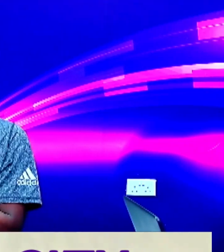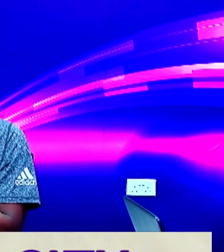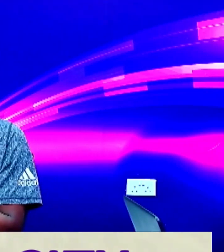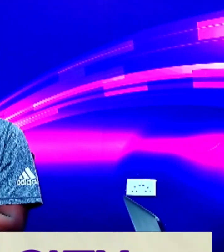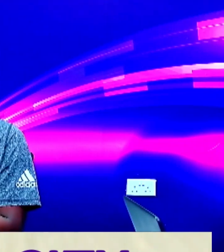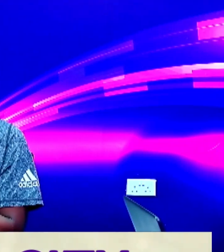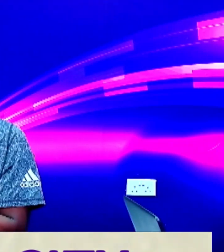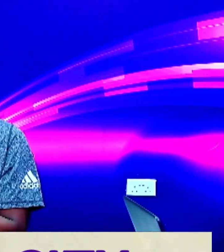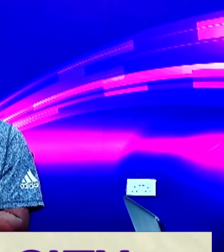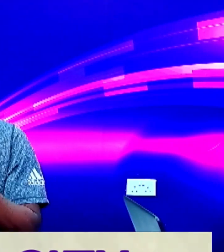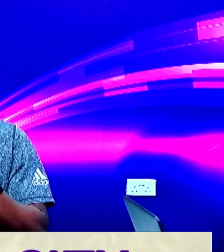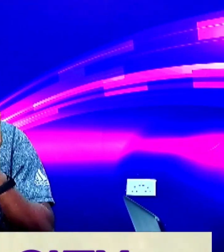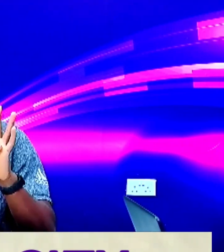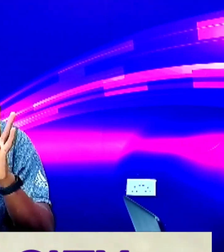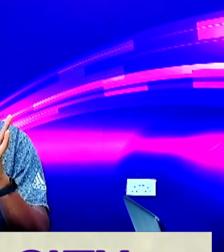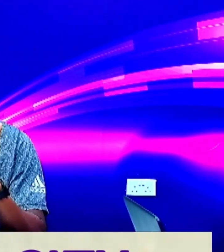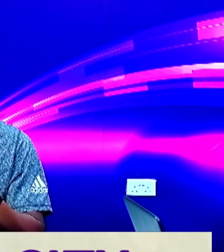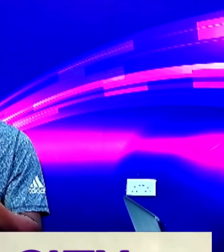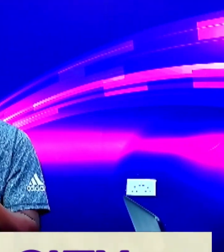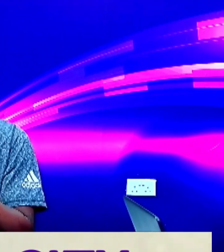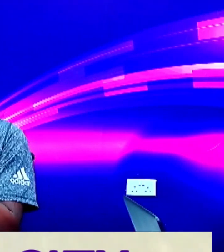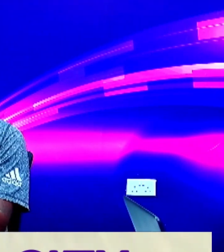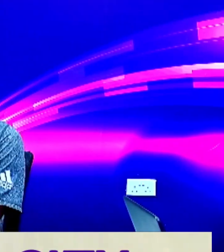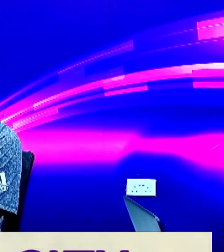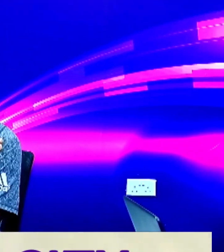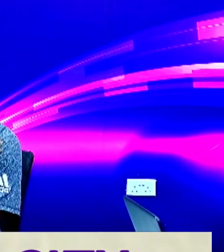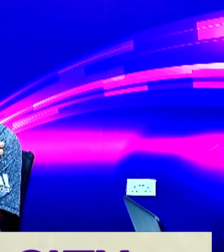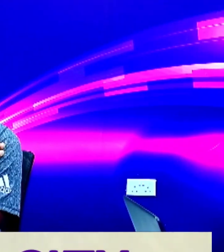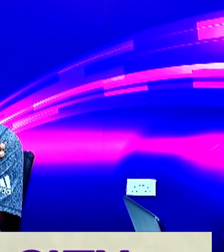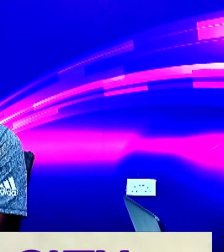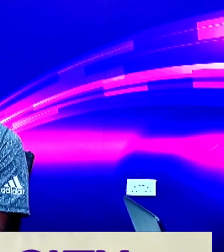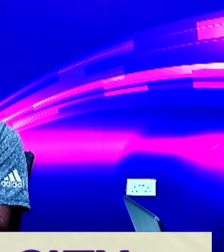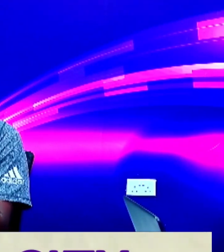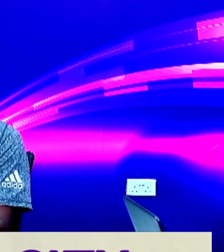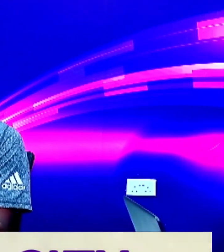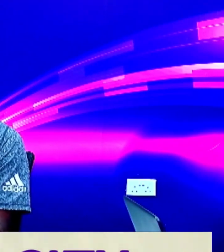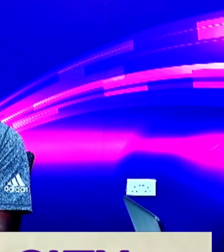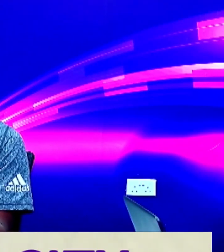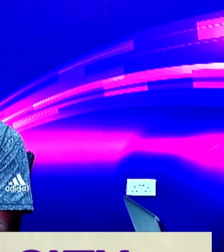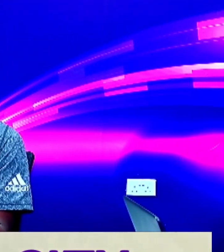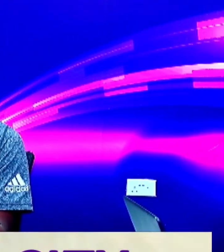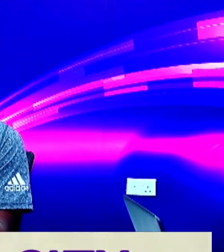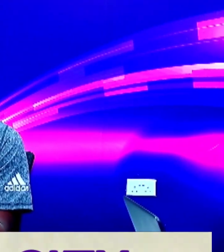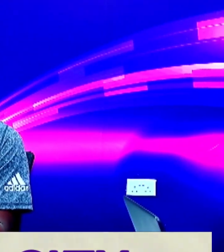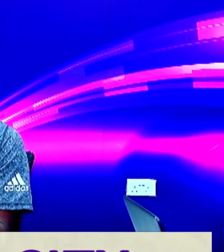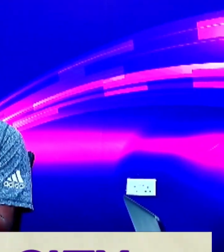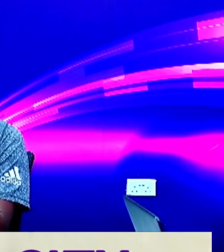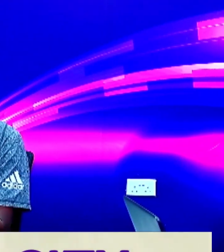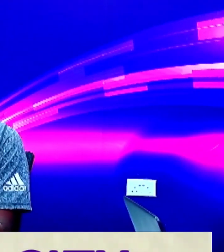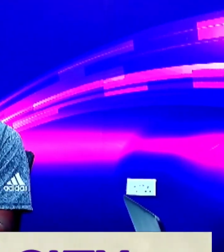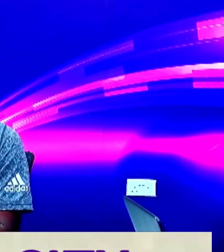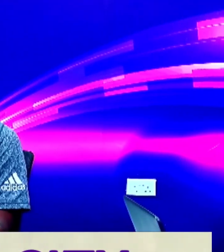Man U has played a friendly with Bournemouth. It's a 4-1. It's just a friendly. It's just a friendly